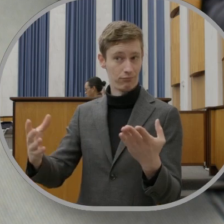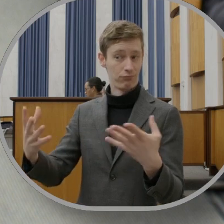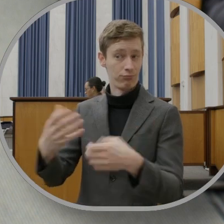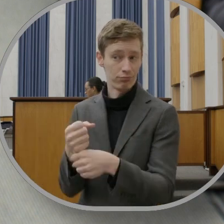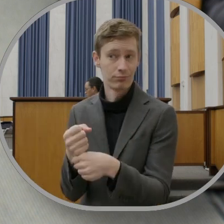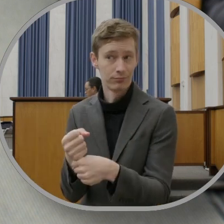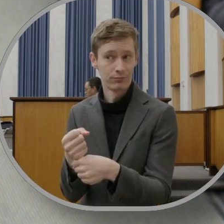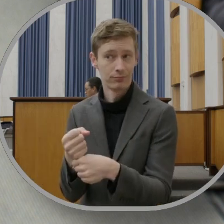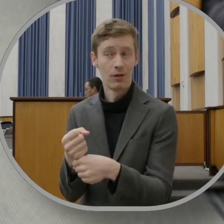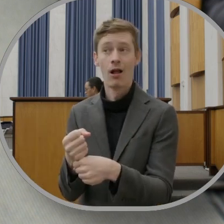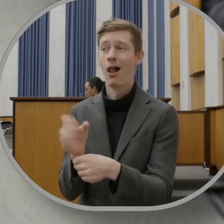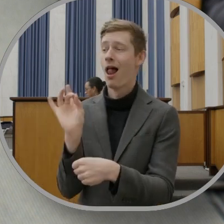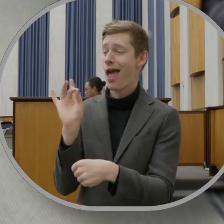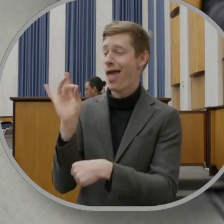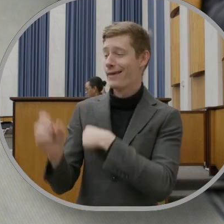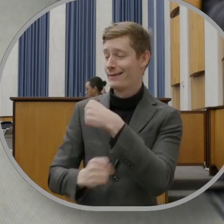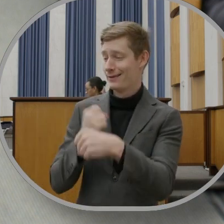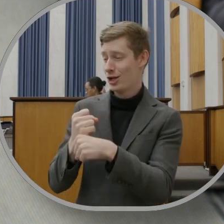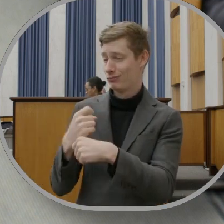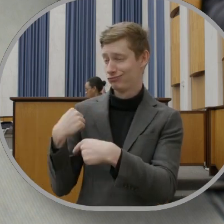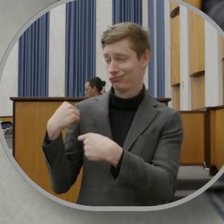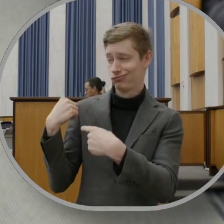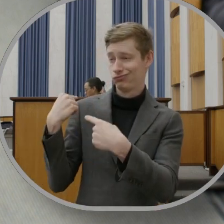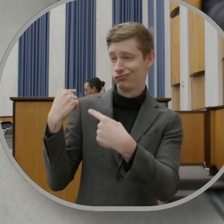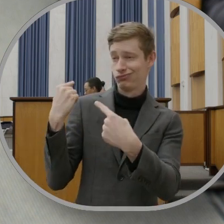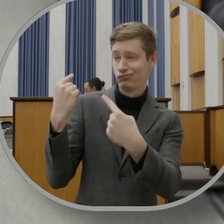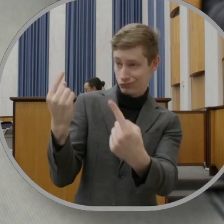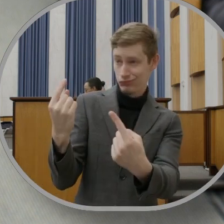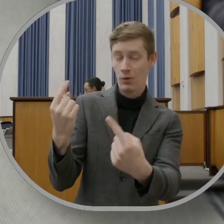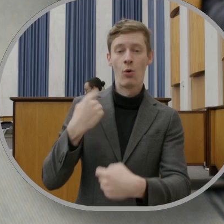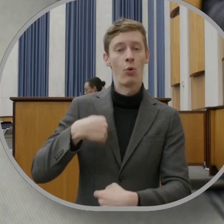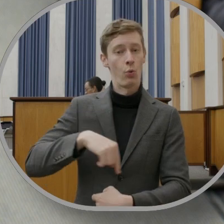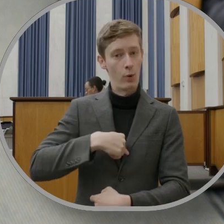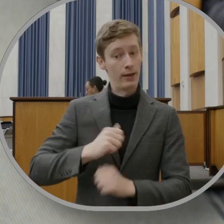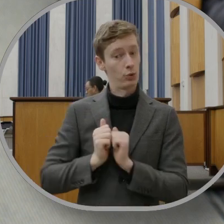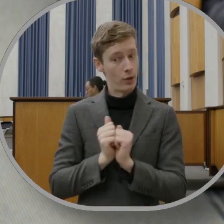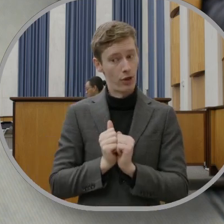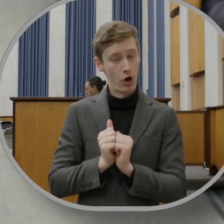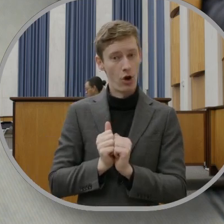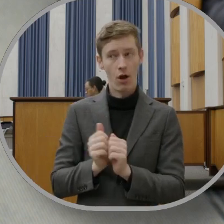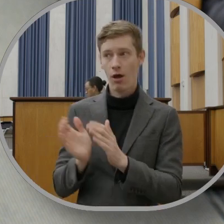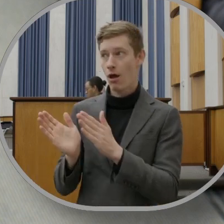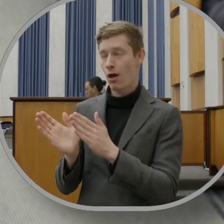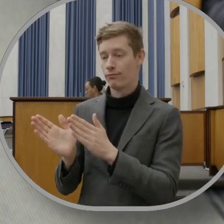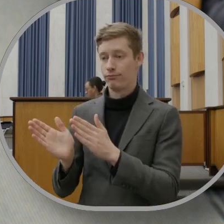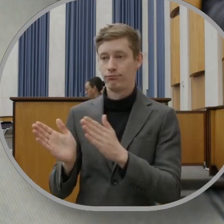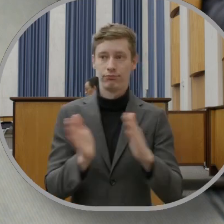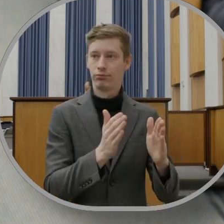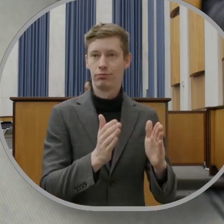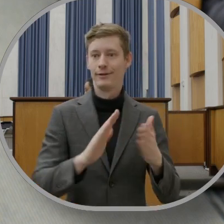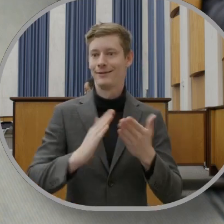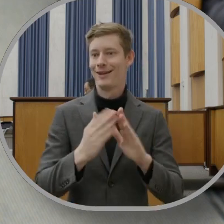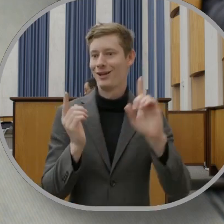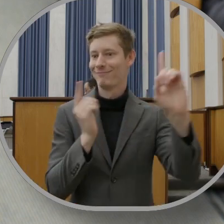over the past almost 8 years, we have collectively changed the city's trajectory. Don't let anyone